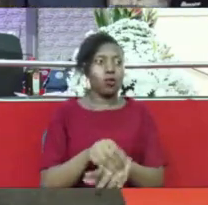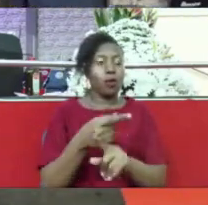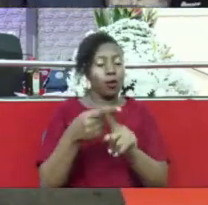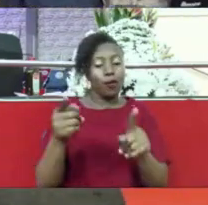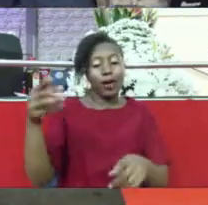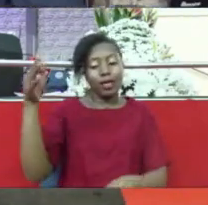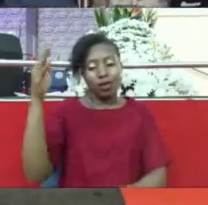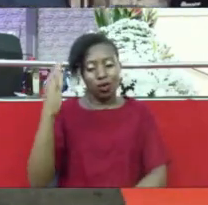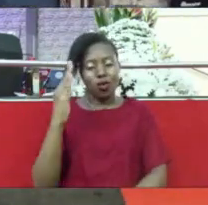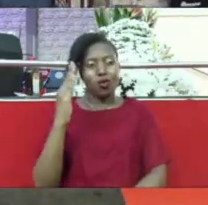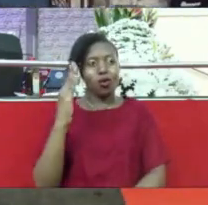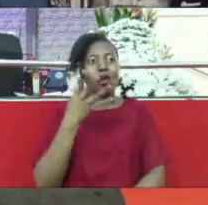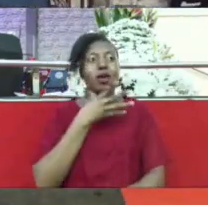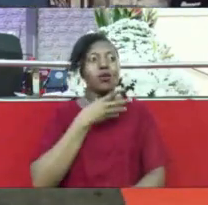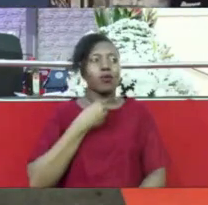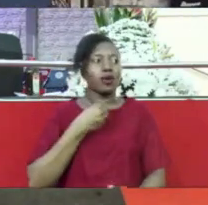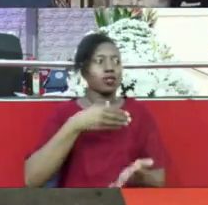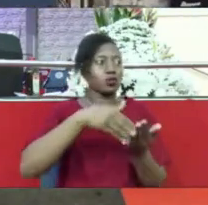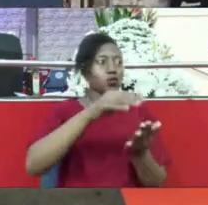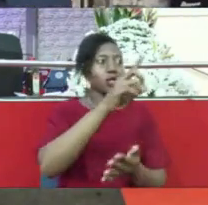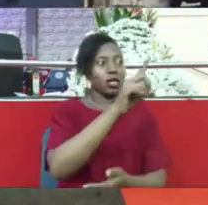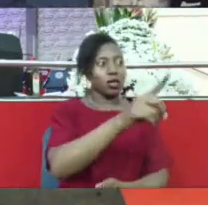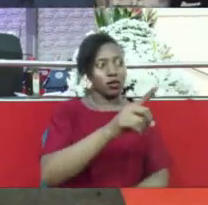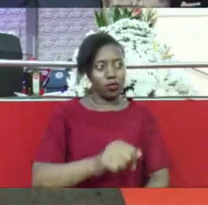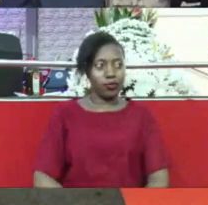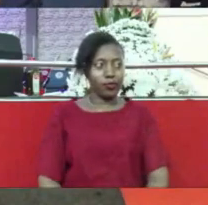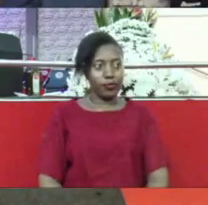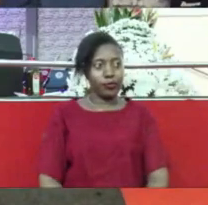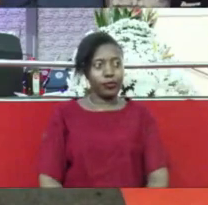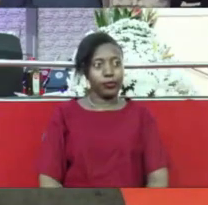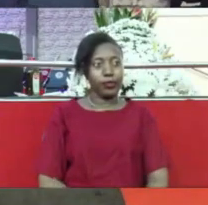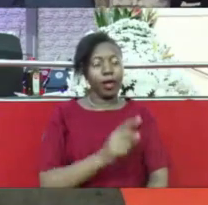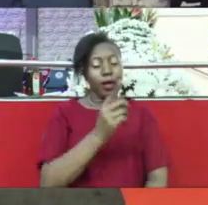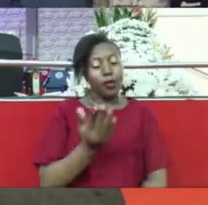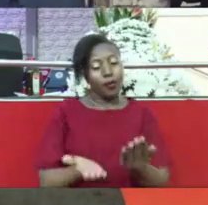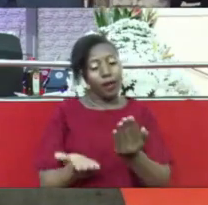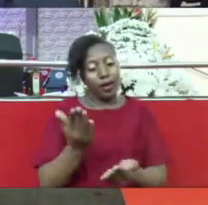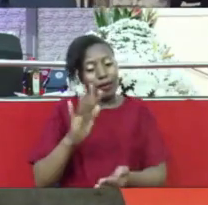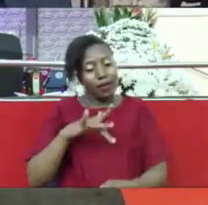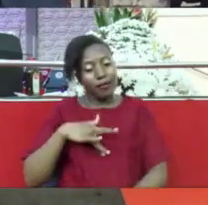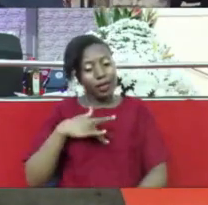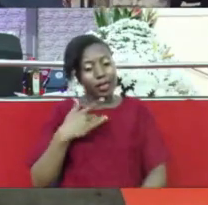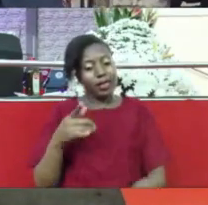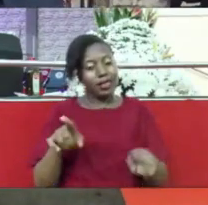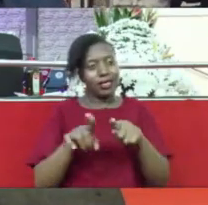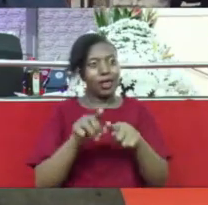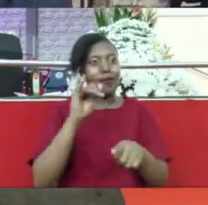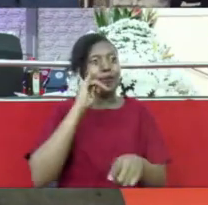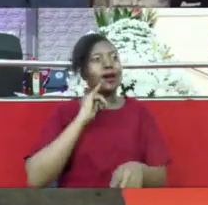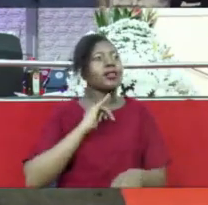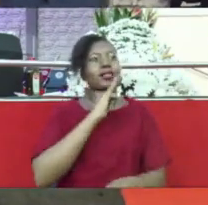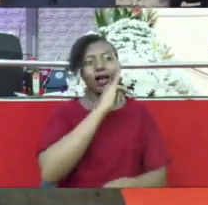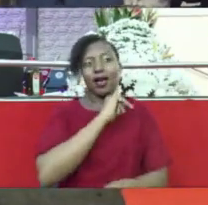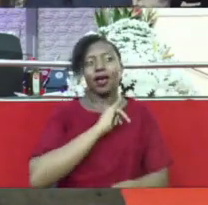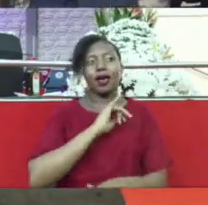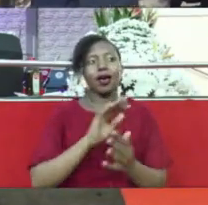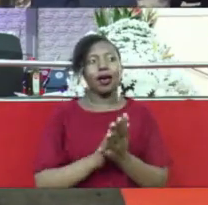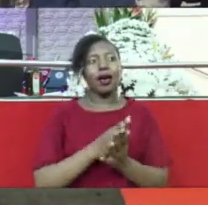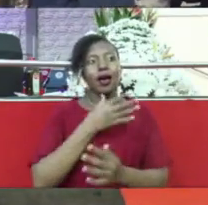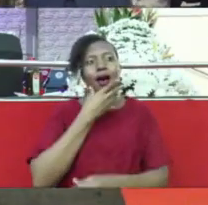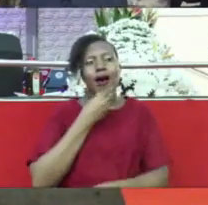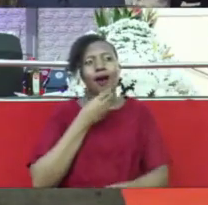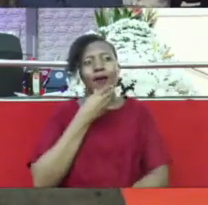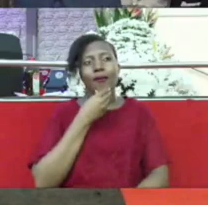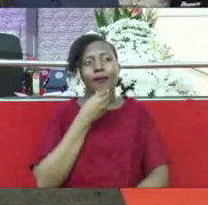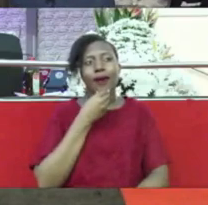wants to send you. Lakini Mungu anahitaji kukutumia. You may be feeling like Isaiah. Unaweza jihisi kama Isaiah. A man of